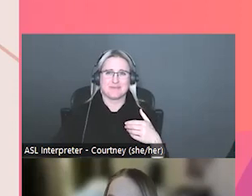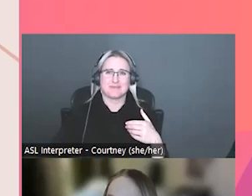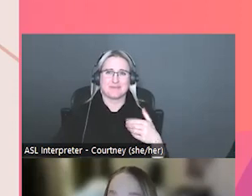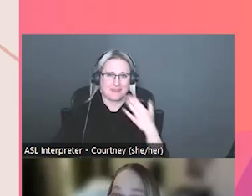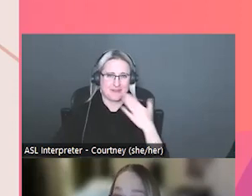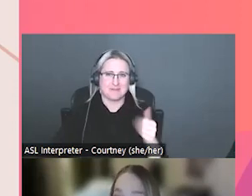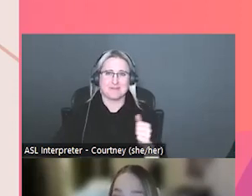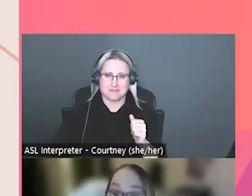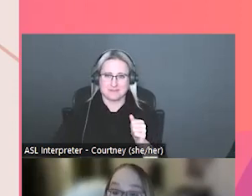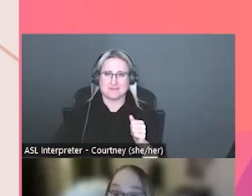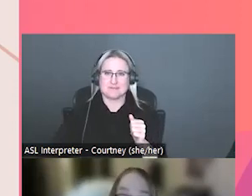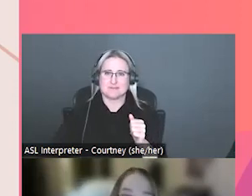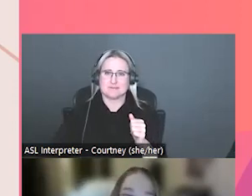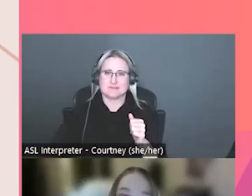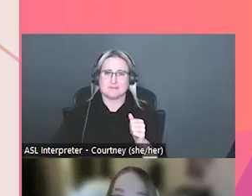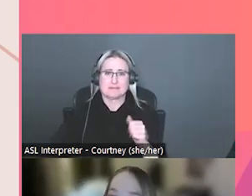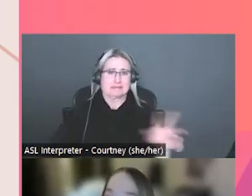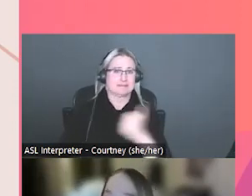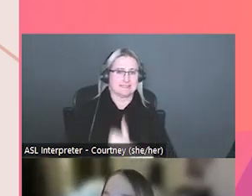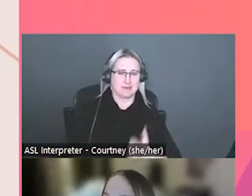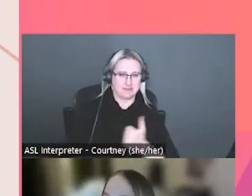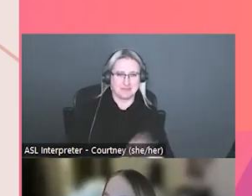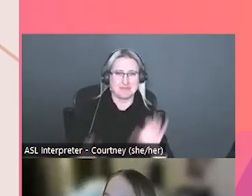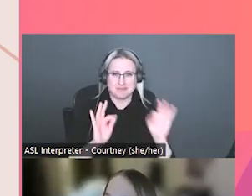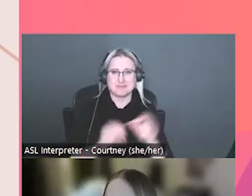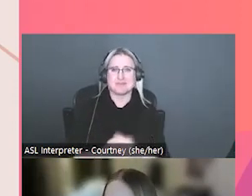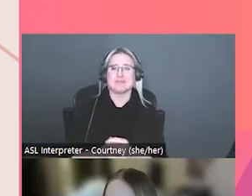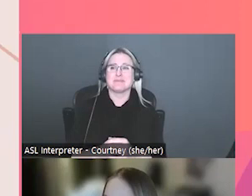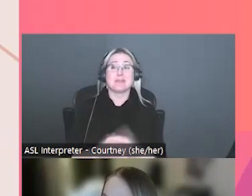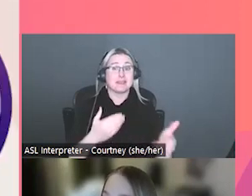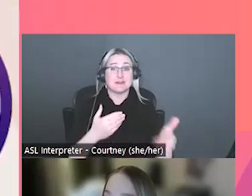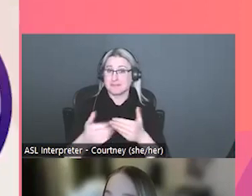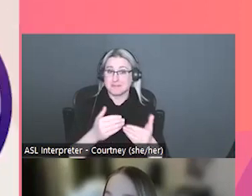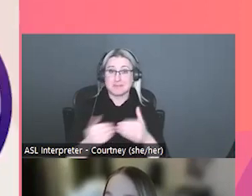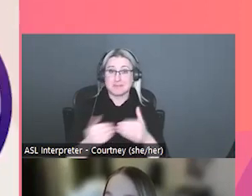you. Apologies about that. Welcome.